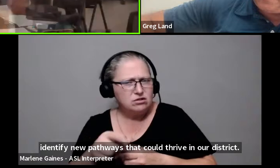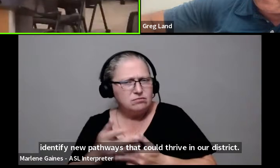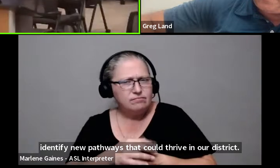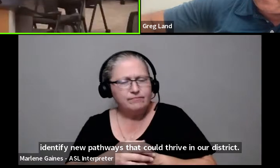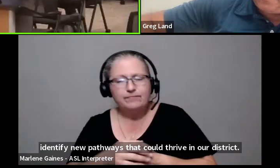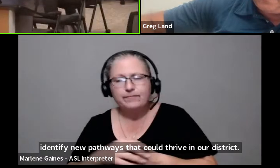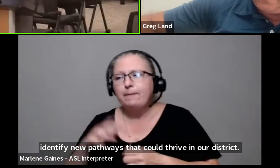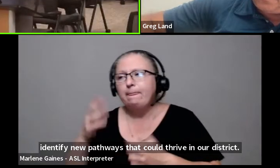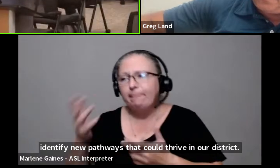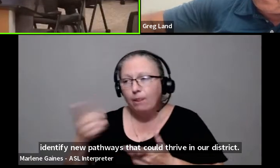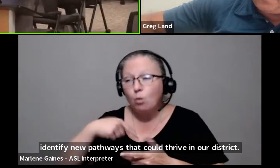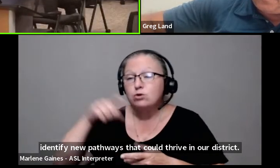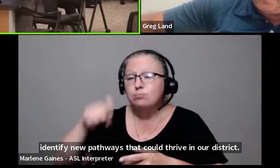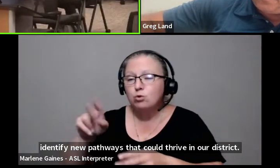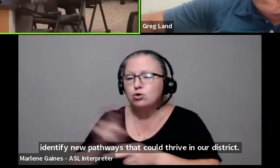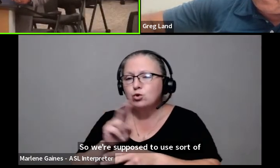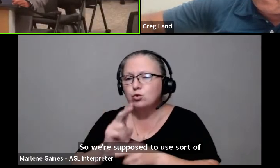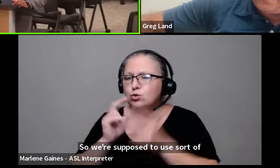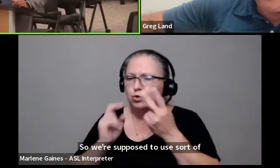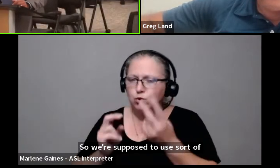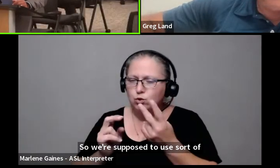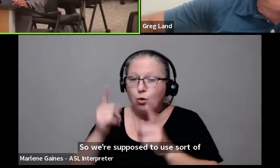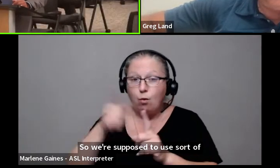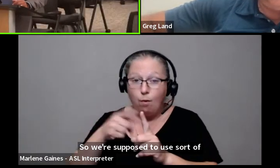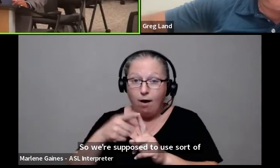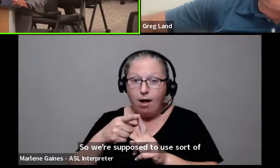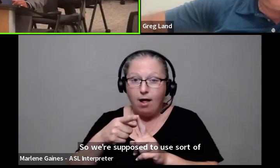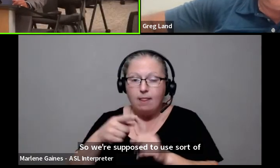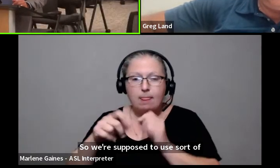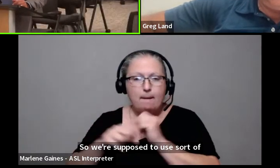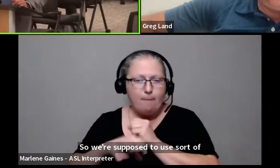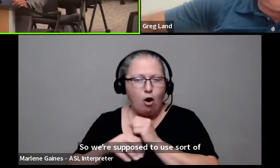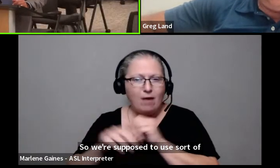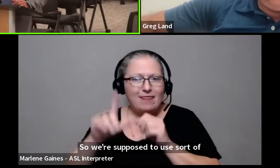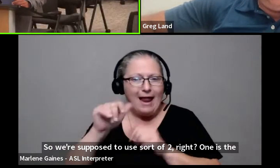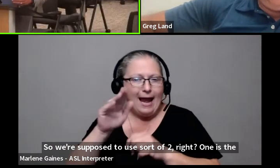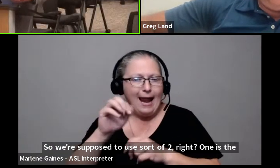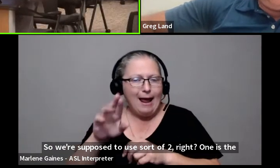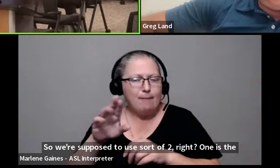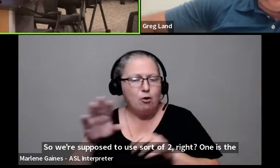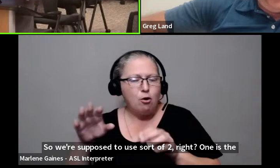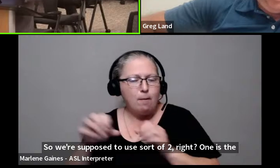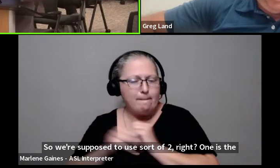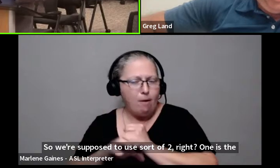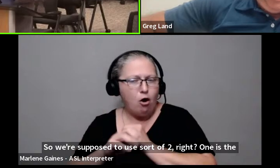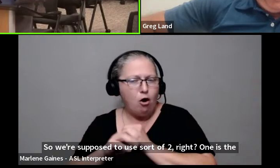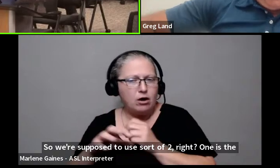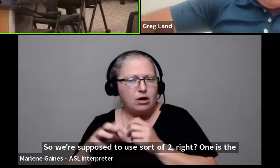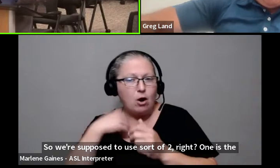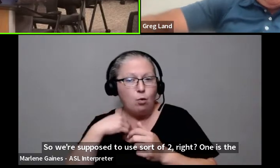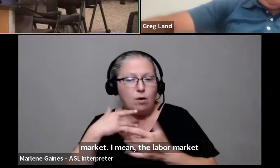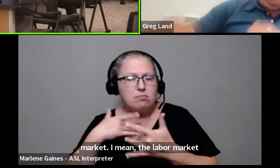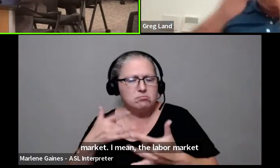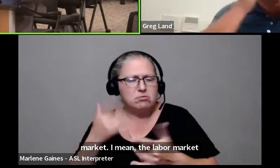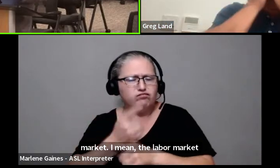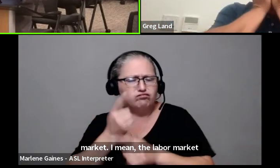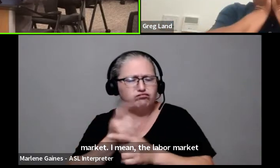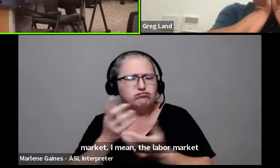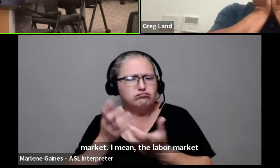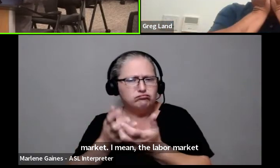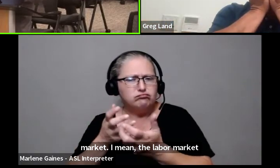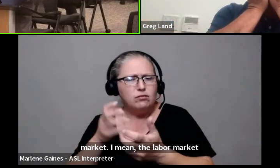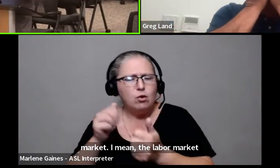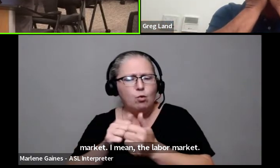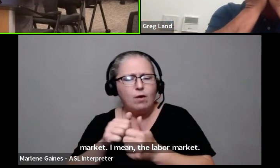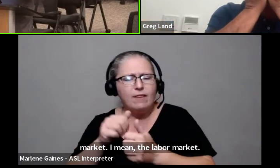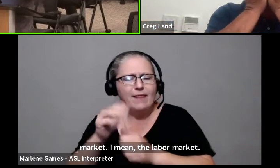So we're supposed to use sort of two, right? One is the market, I mean, the labor market. And so we regularly engage with the county office. There's some information in